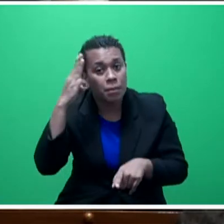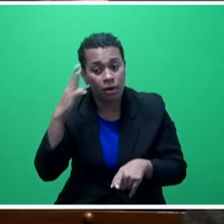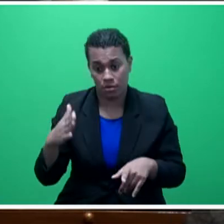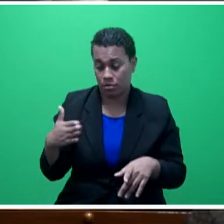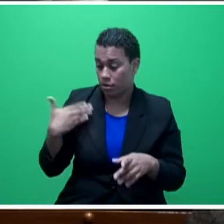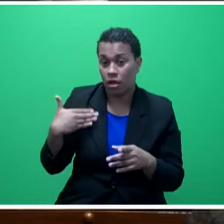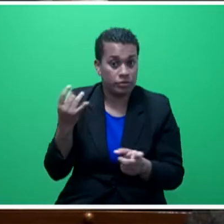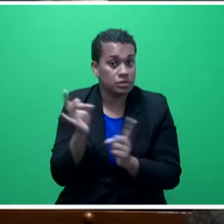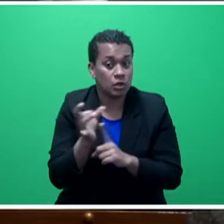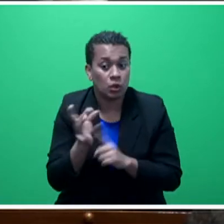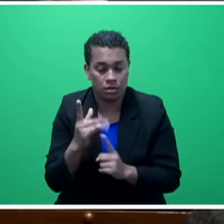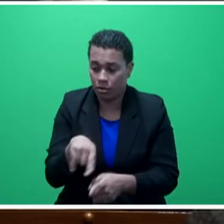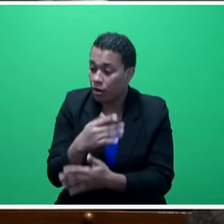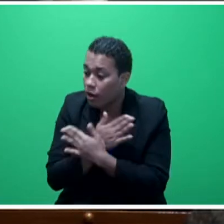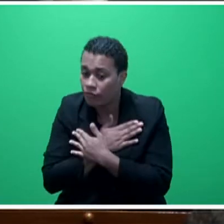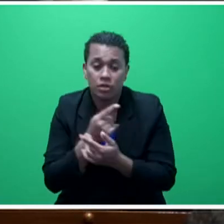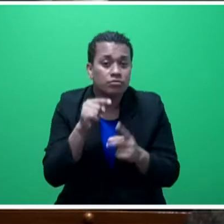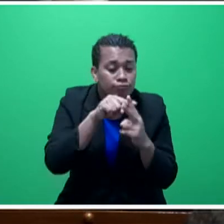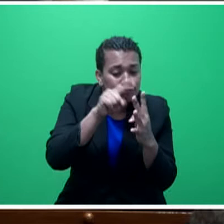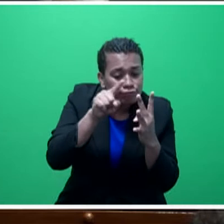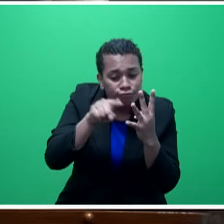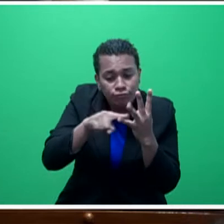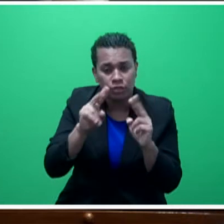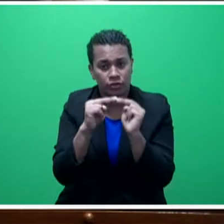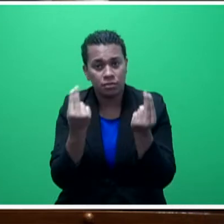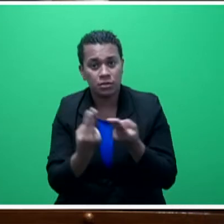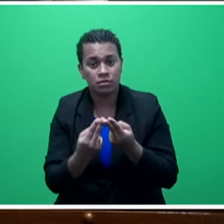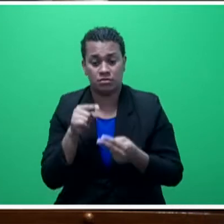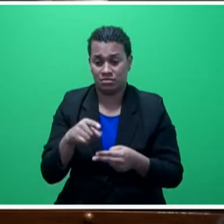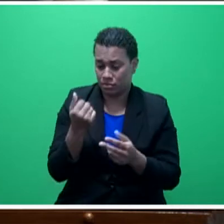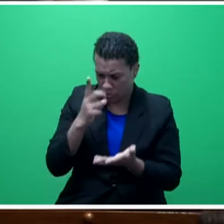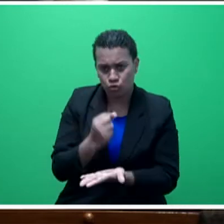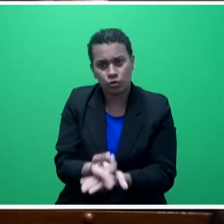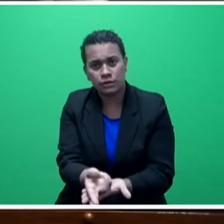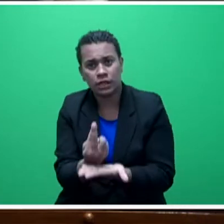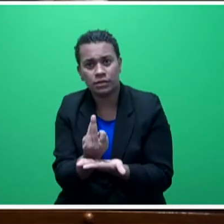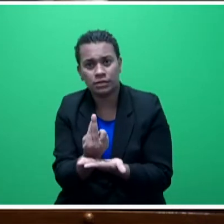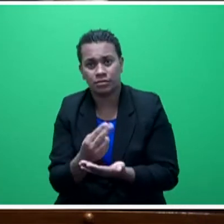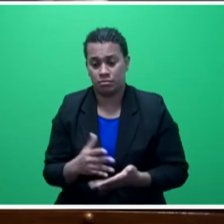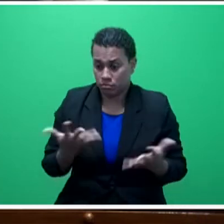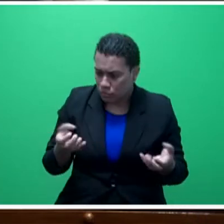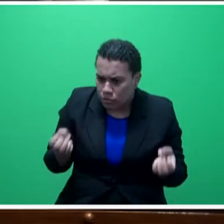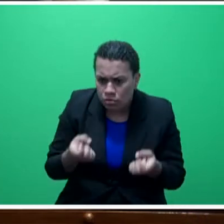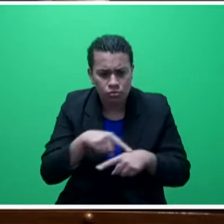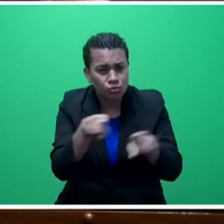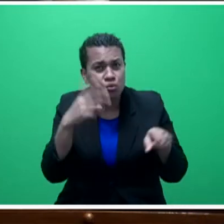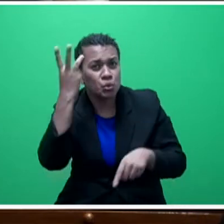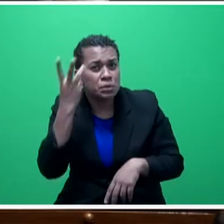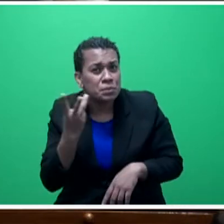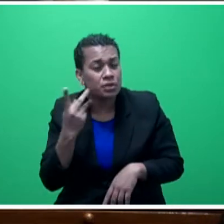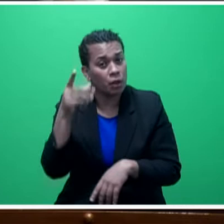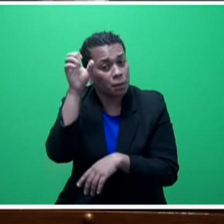and depression in these times will only harm our ability to recover. I encourage the women listening today to make use